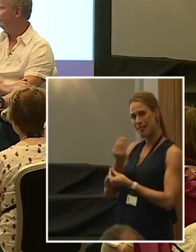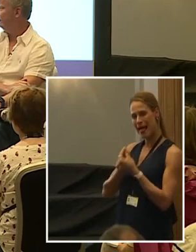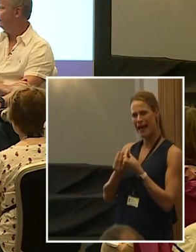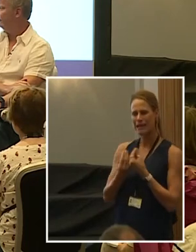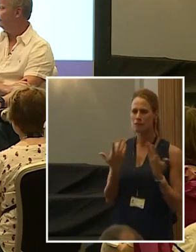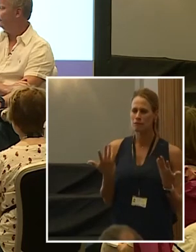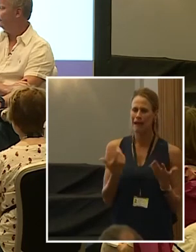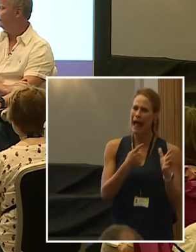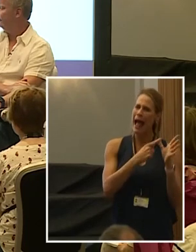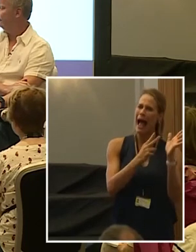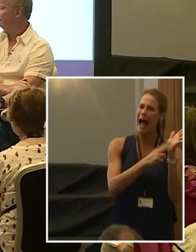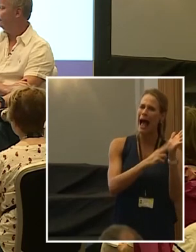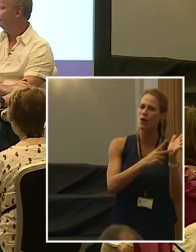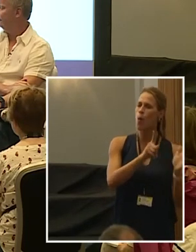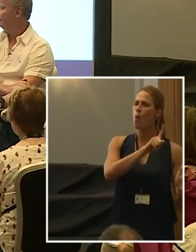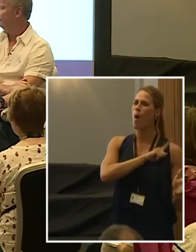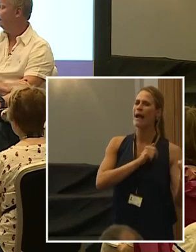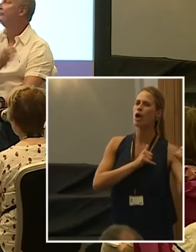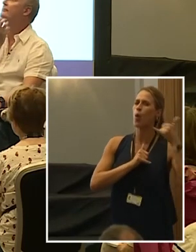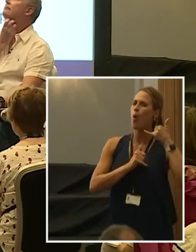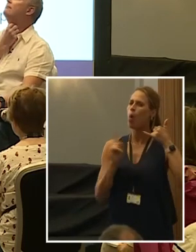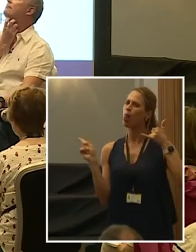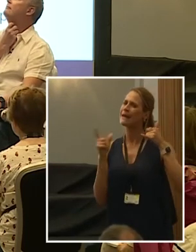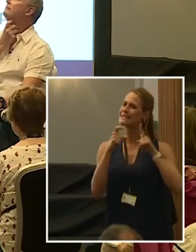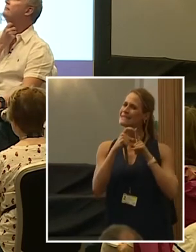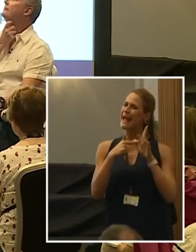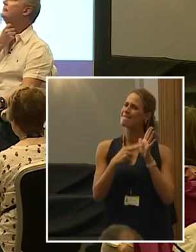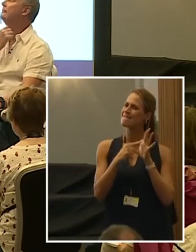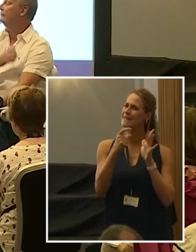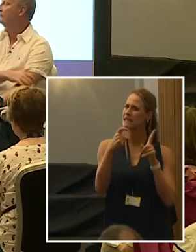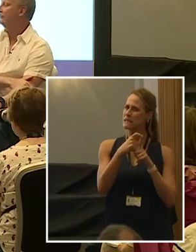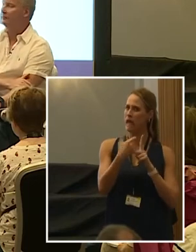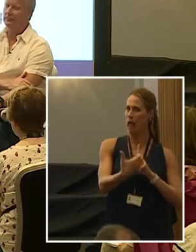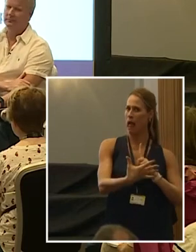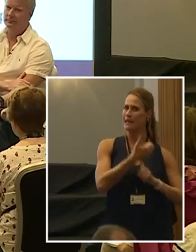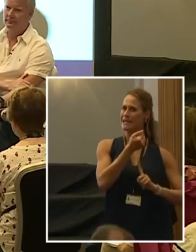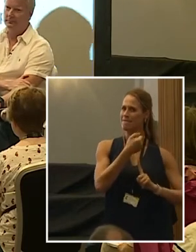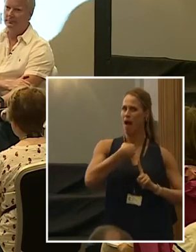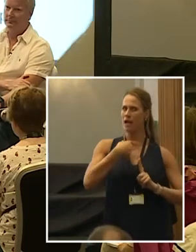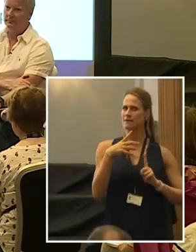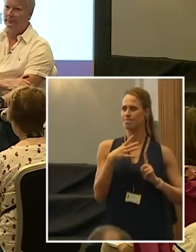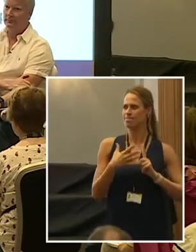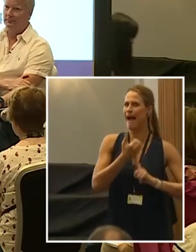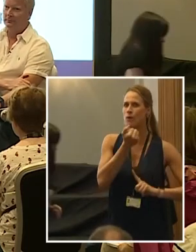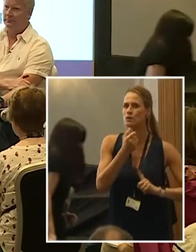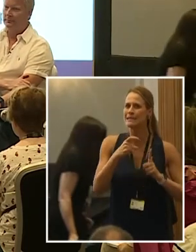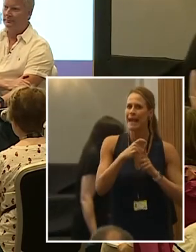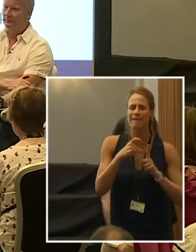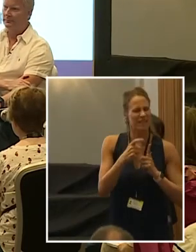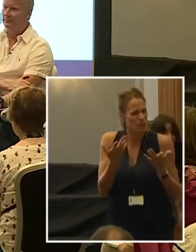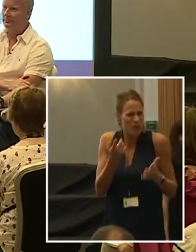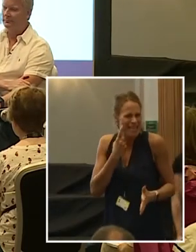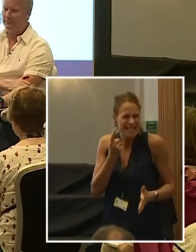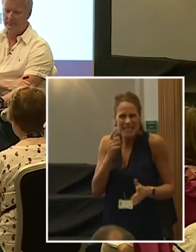identified David? Yes. Because I'm quite interested to know, and I think people are interested to know, how easy it is to recruit for trials, and